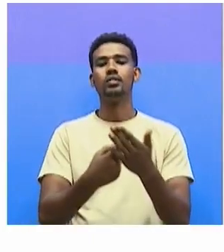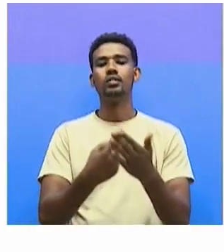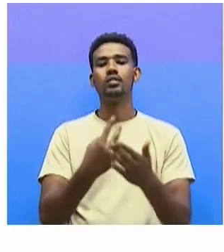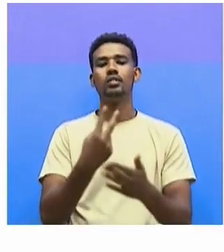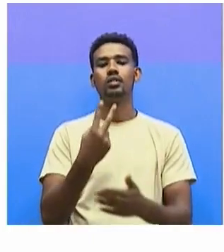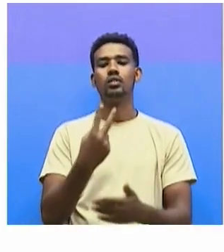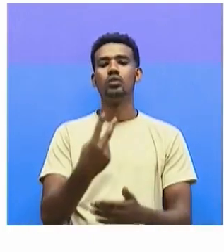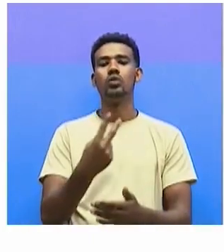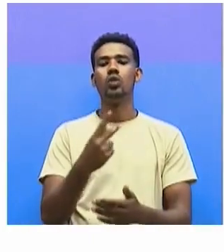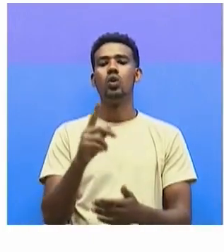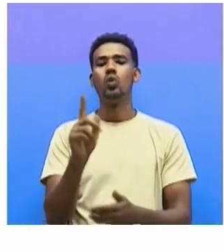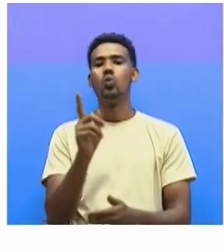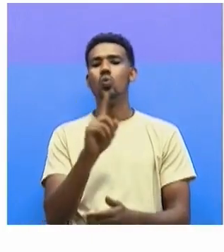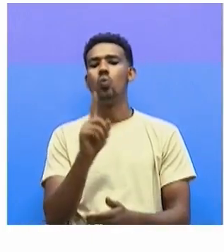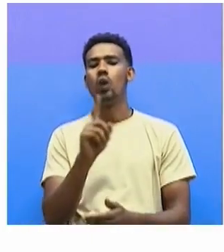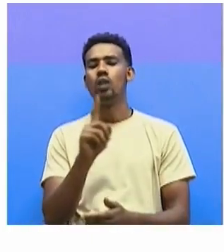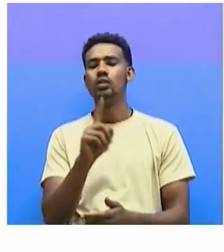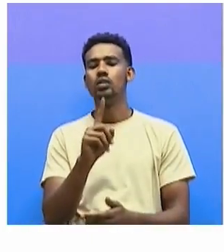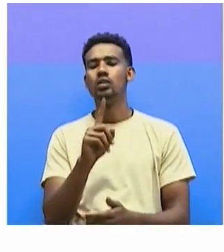What